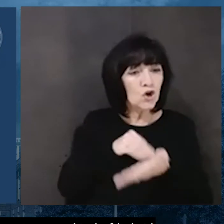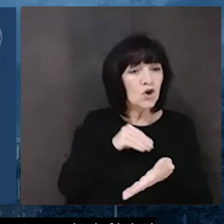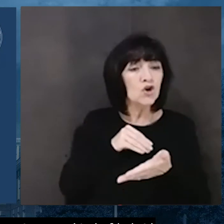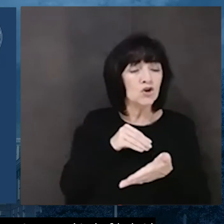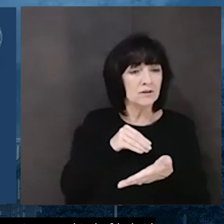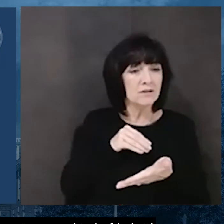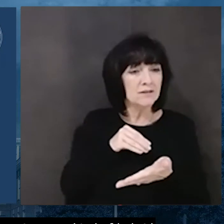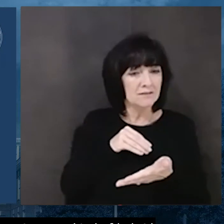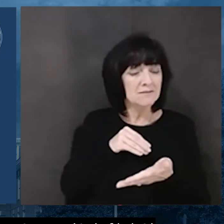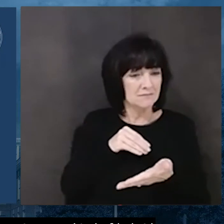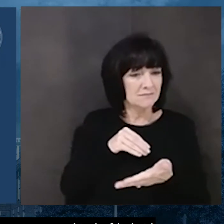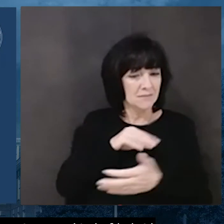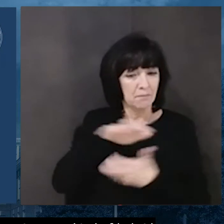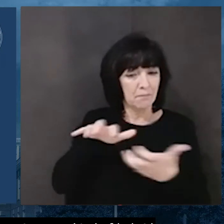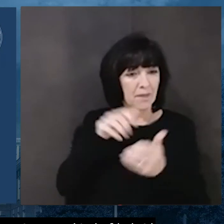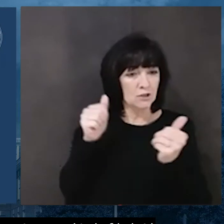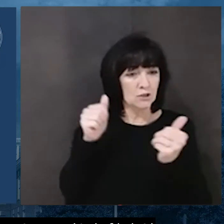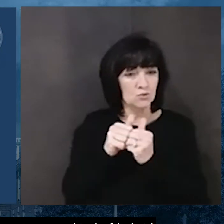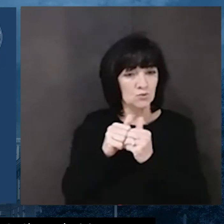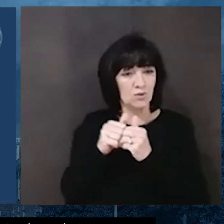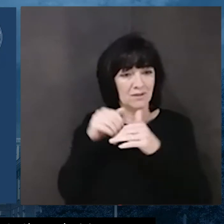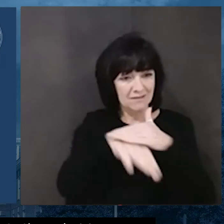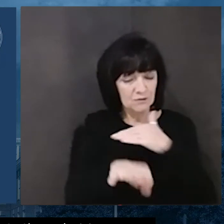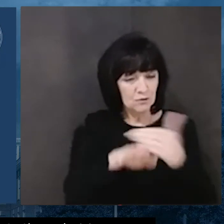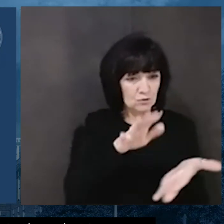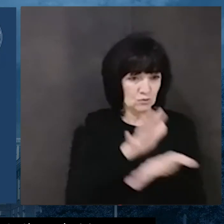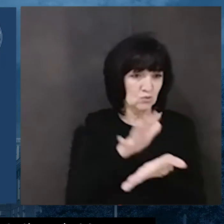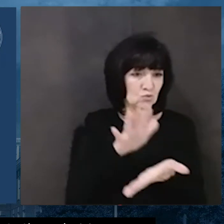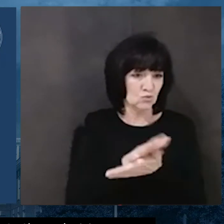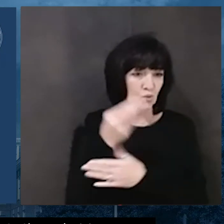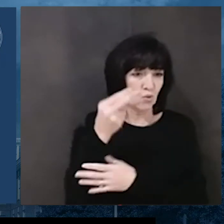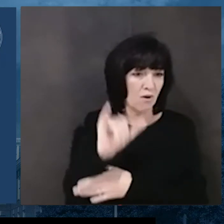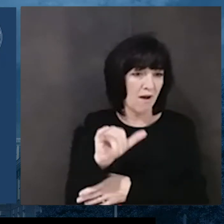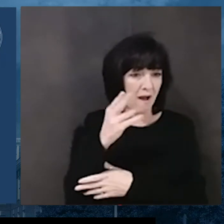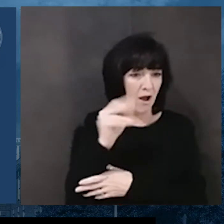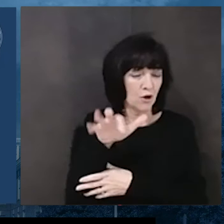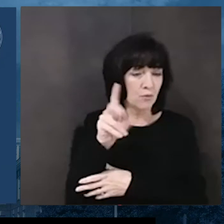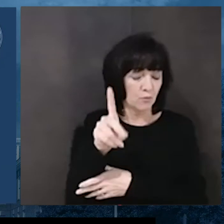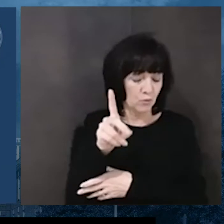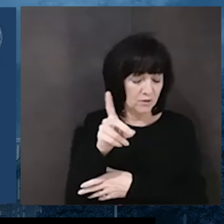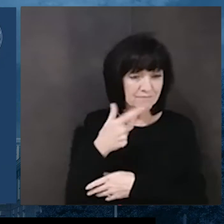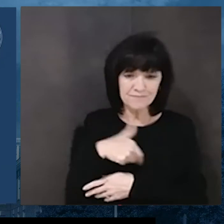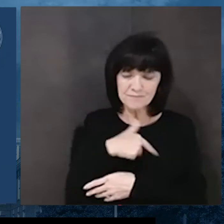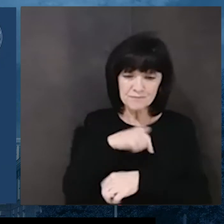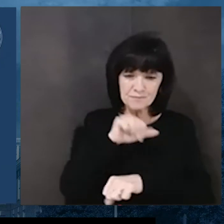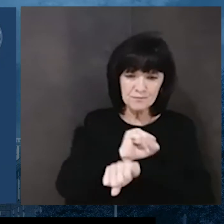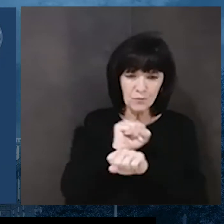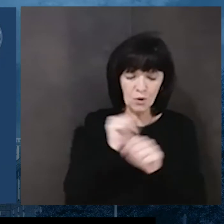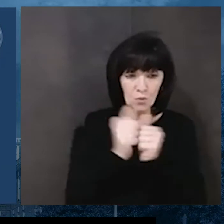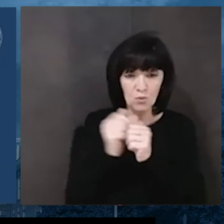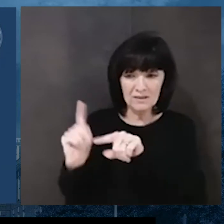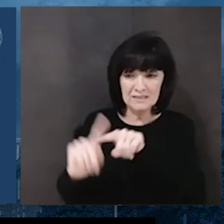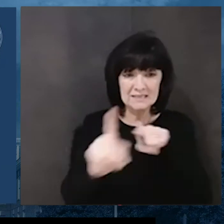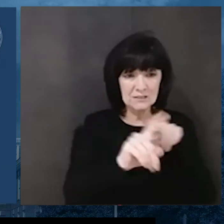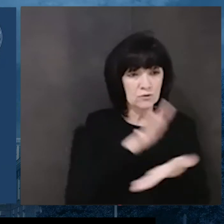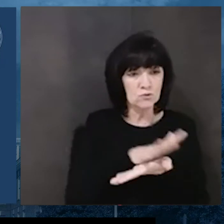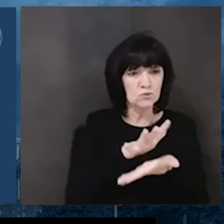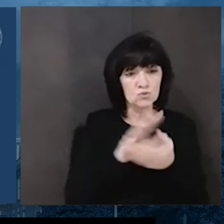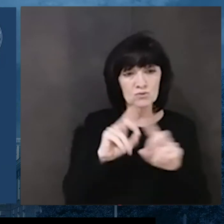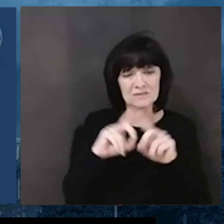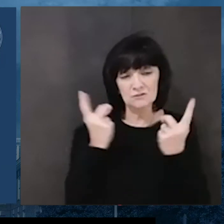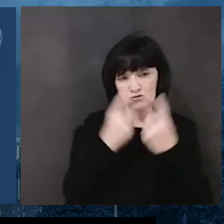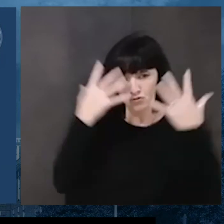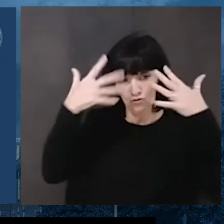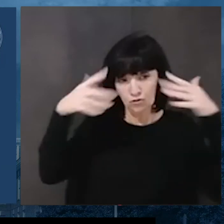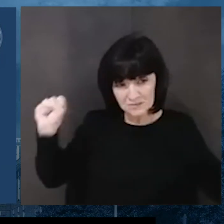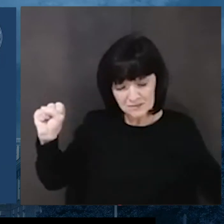those decisions are the most difficult. So we'll be working with superintendents, with the teachers groups and educators. I